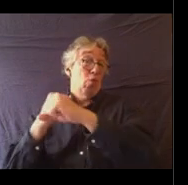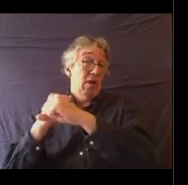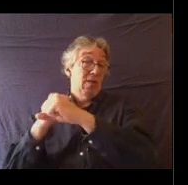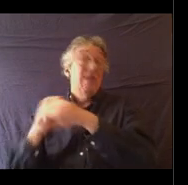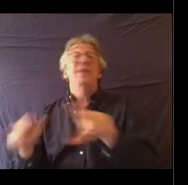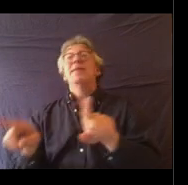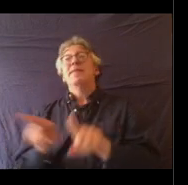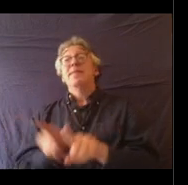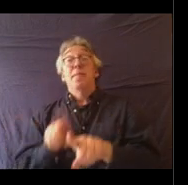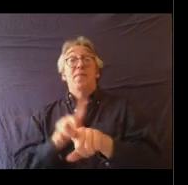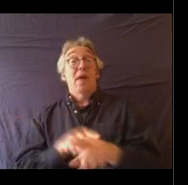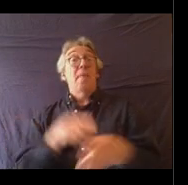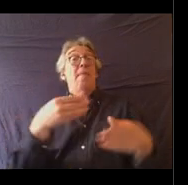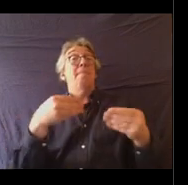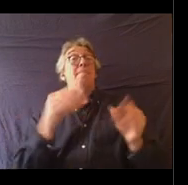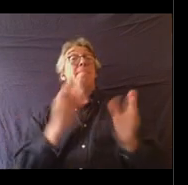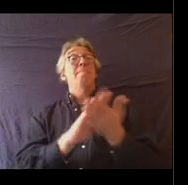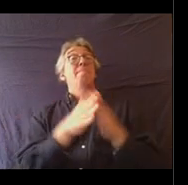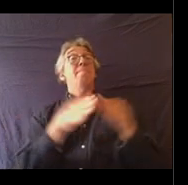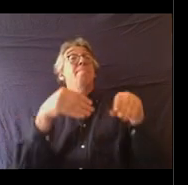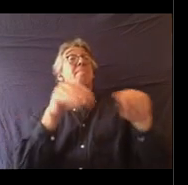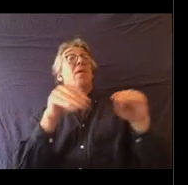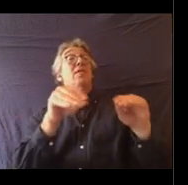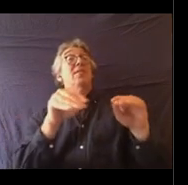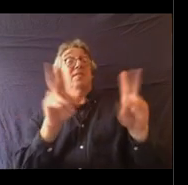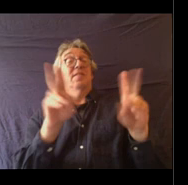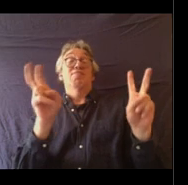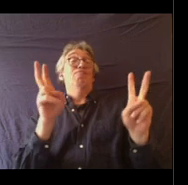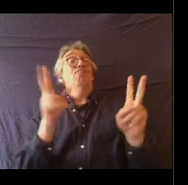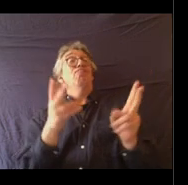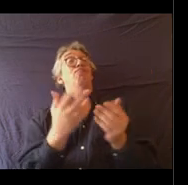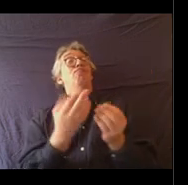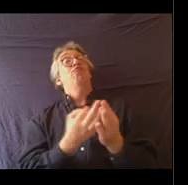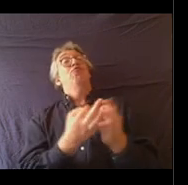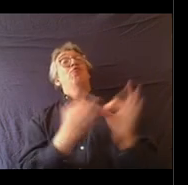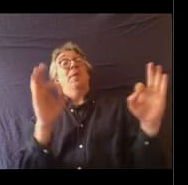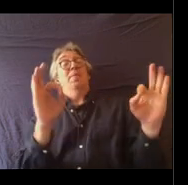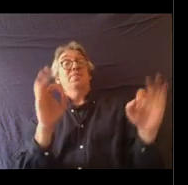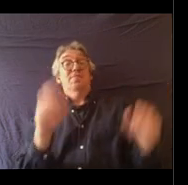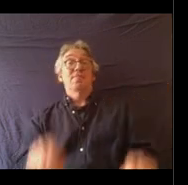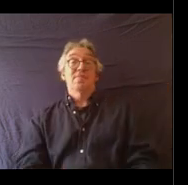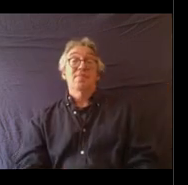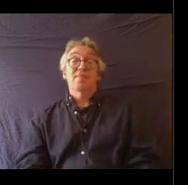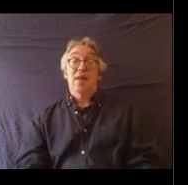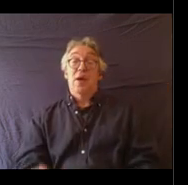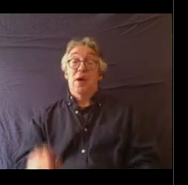Yes, I think these are jurisdiction issues that basically it's always the member state